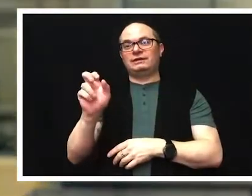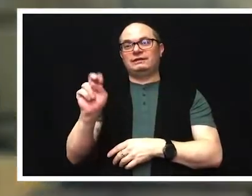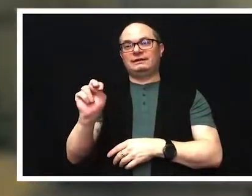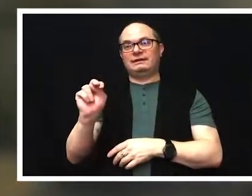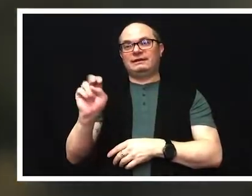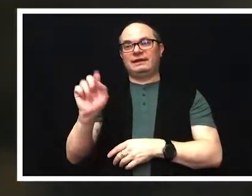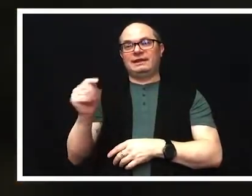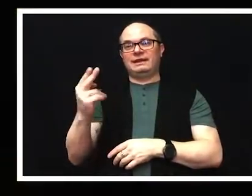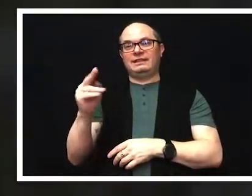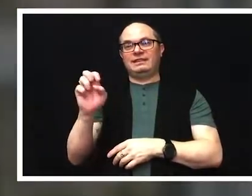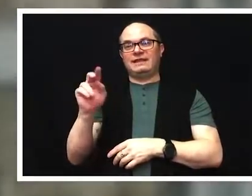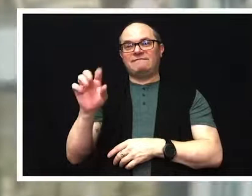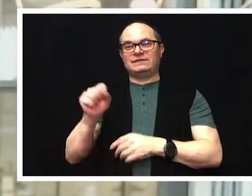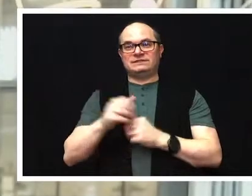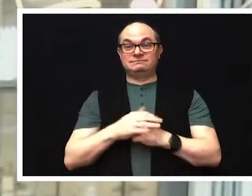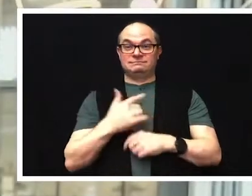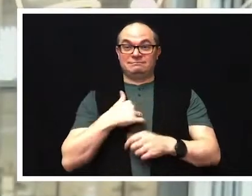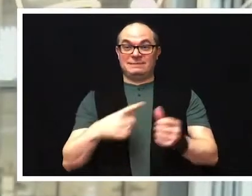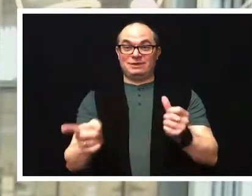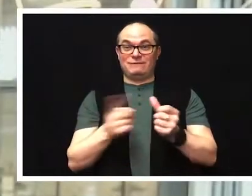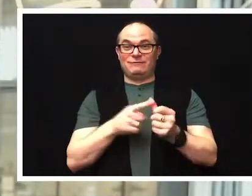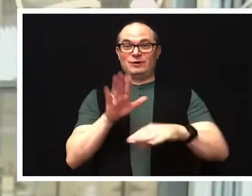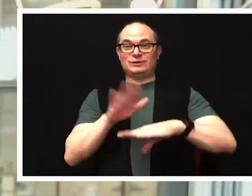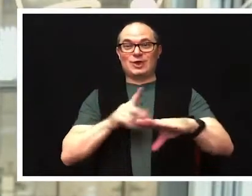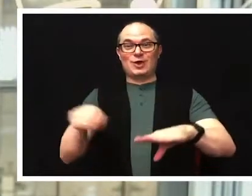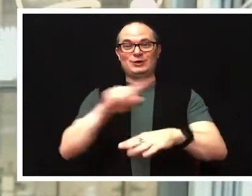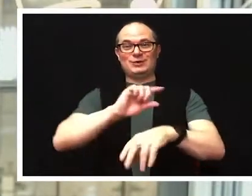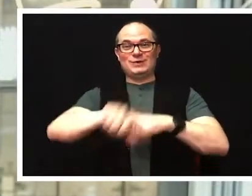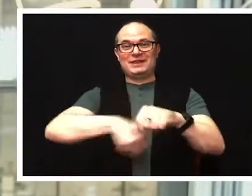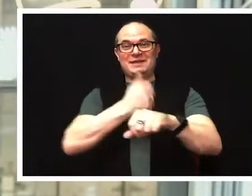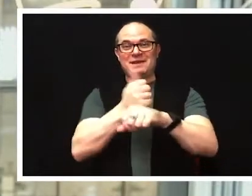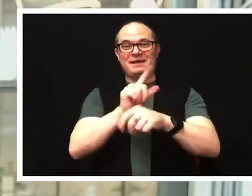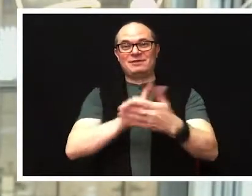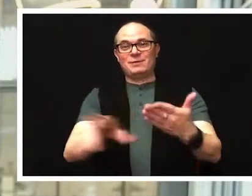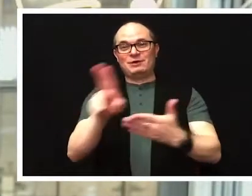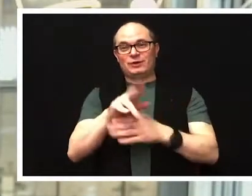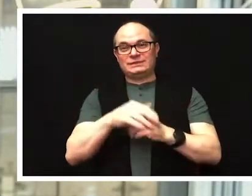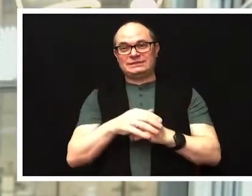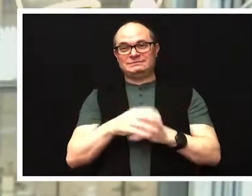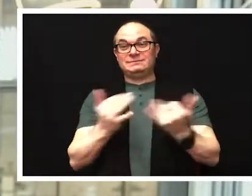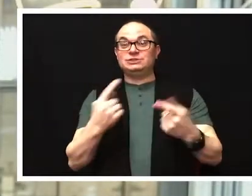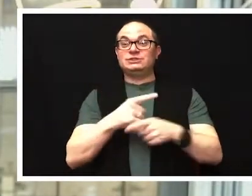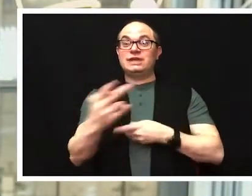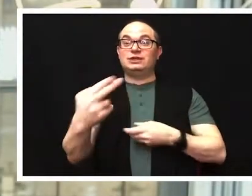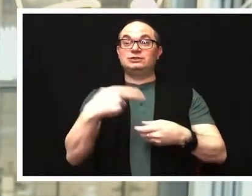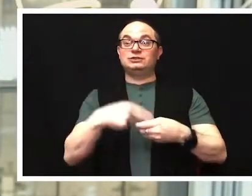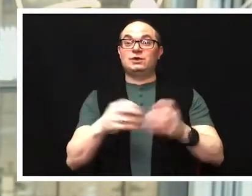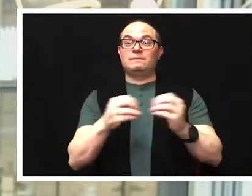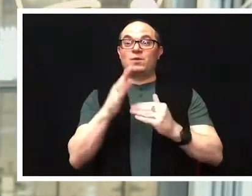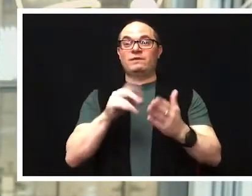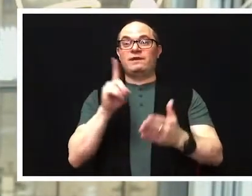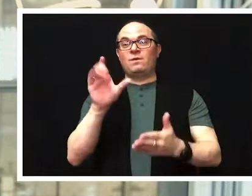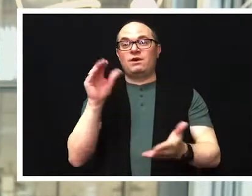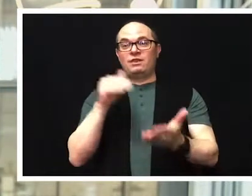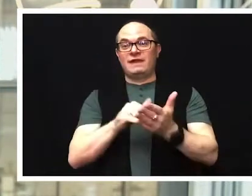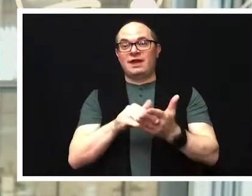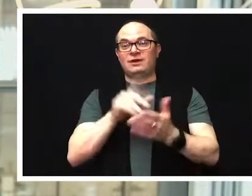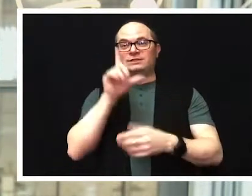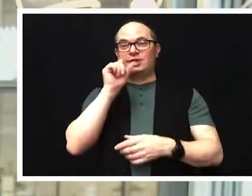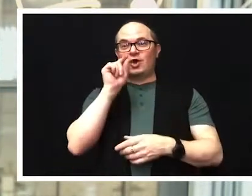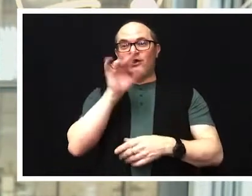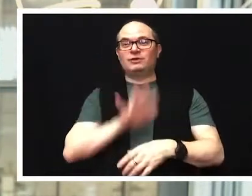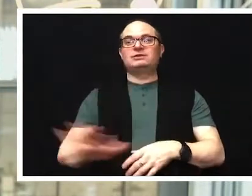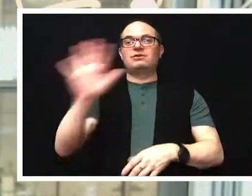Evans. Let me be the first to call you alumni of Lamar University. Today, you join the ranks of more than 100,000